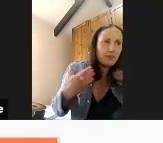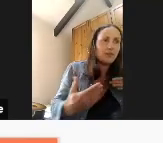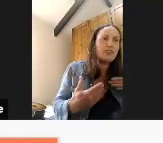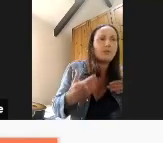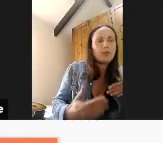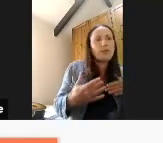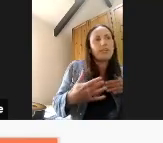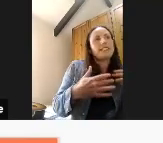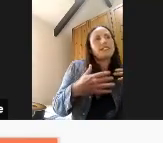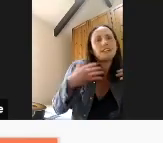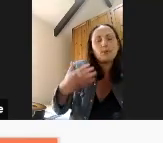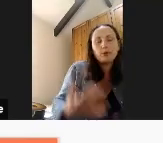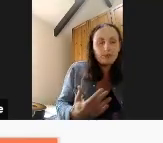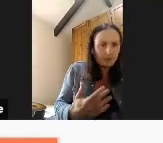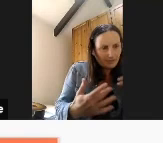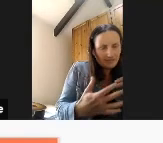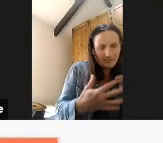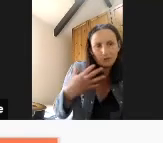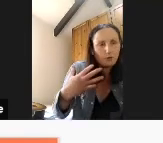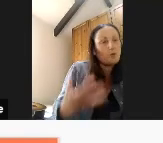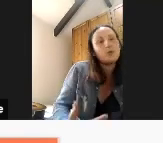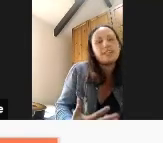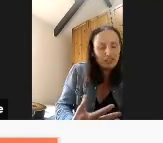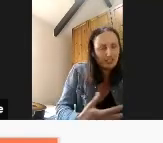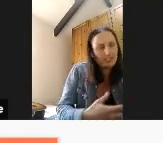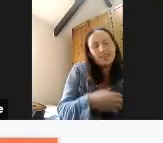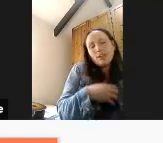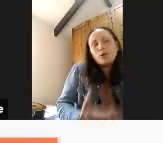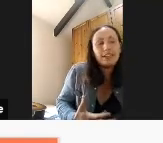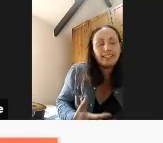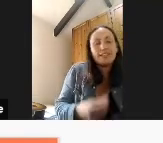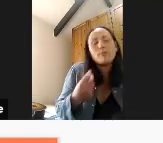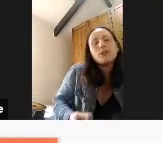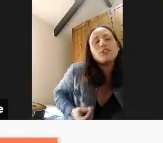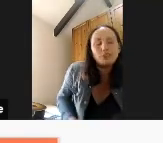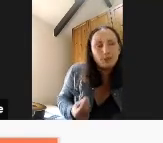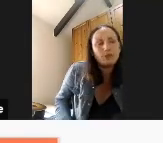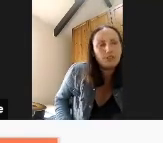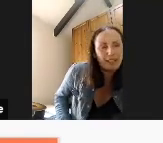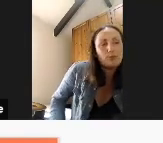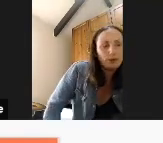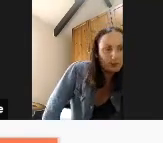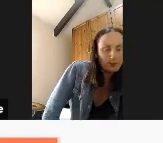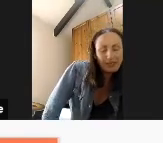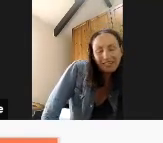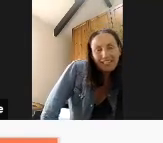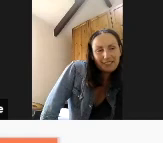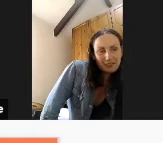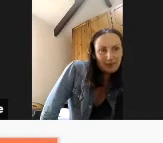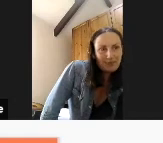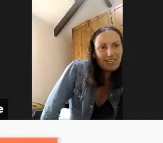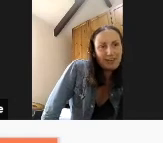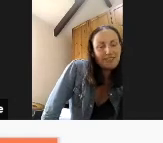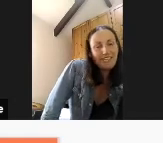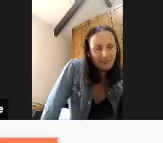where it is the most appropriate kind of point of governance or coordination, organizing at the most local scale possible. And